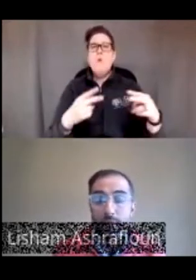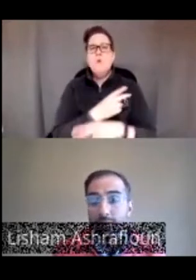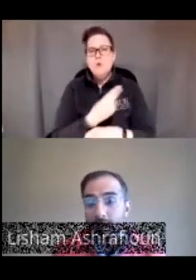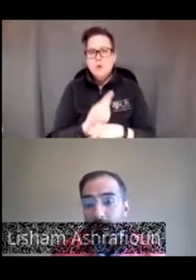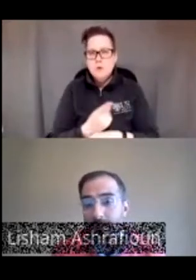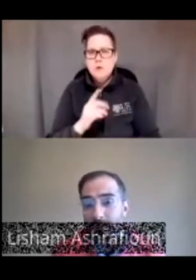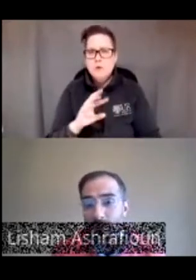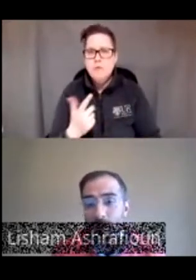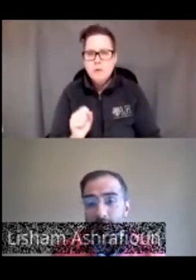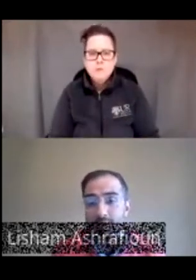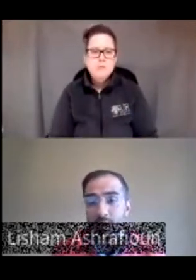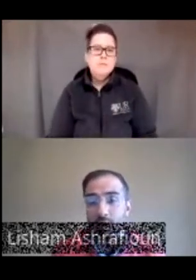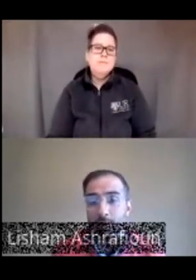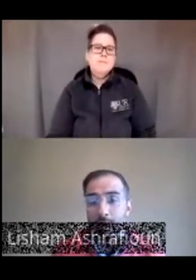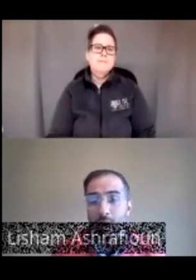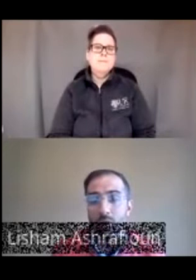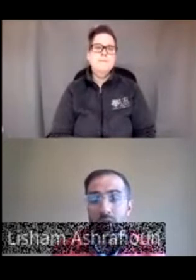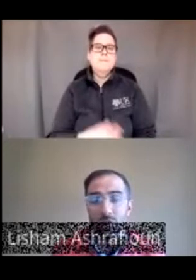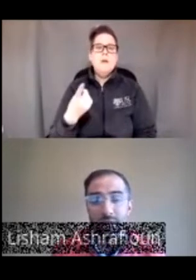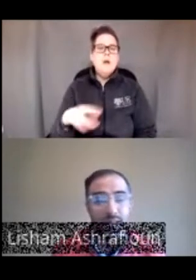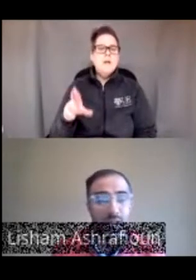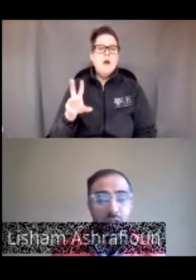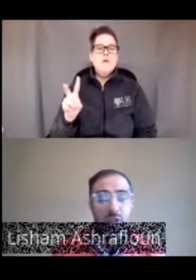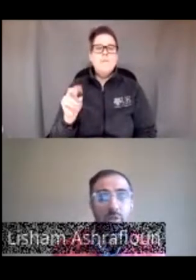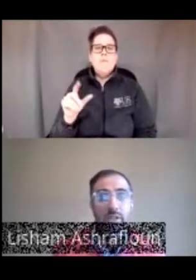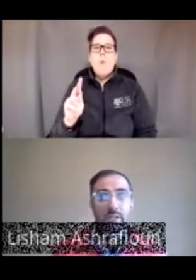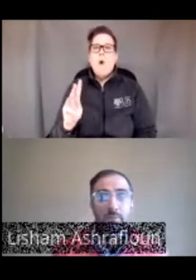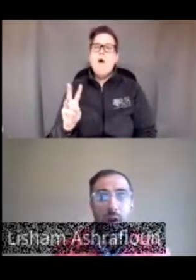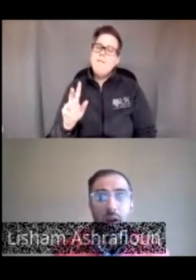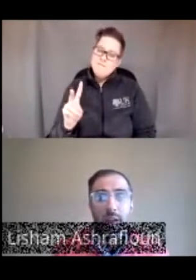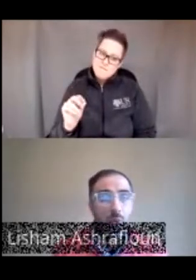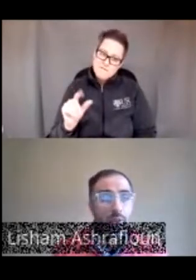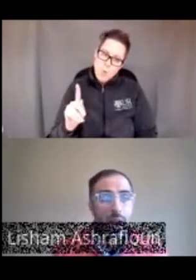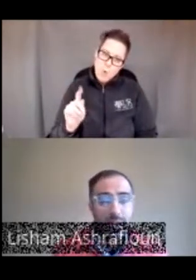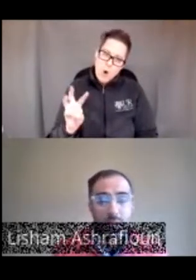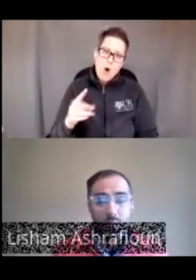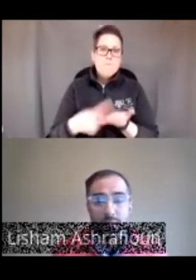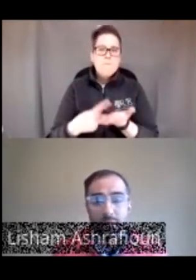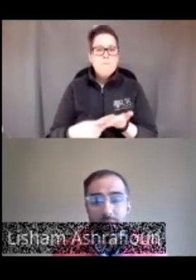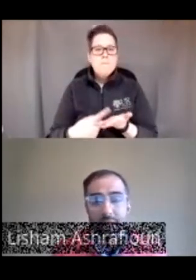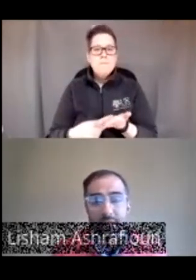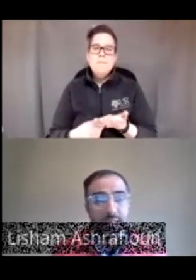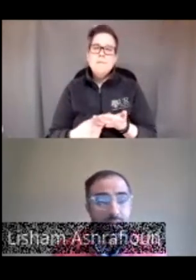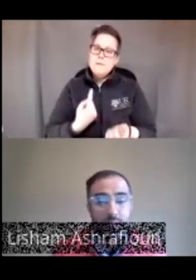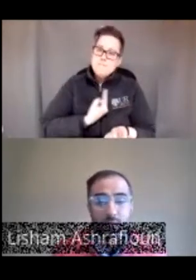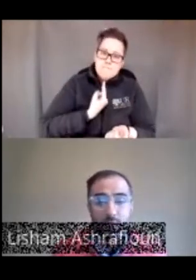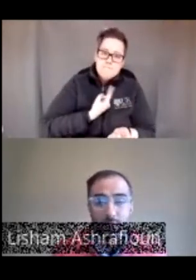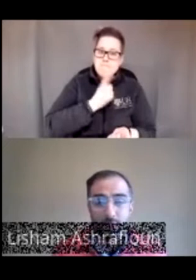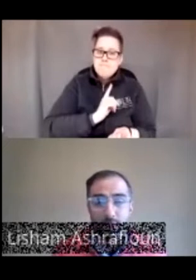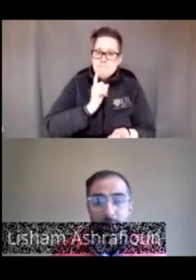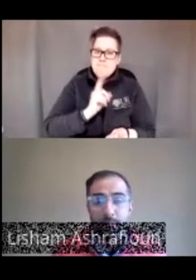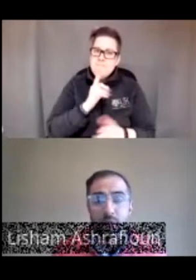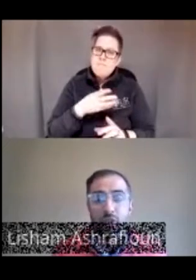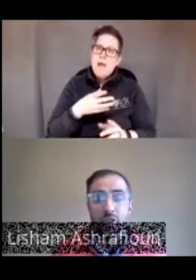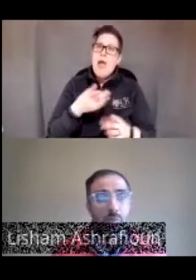And then Dr. Volkov has talked about social isolation and loneliness as both a consequence and an antecedent of drug